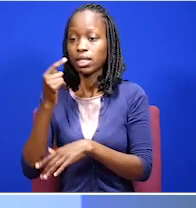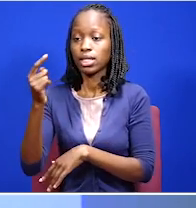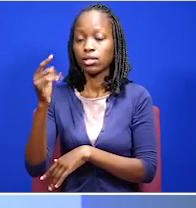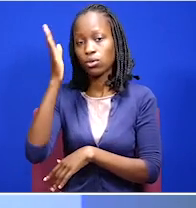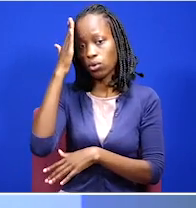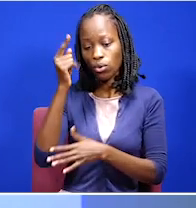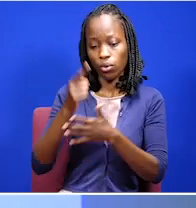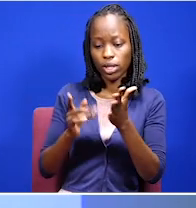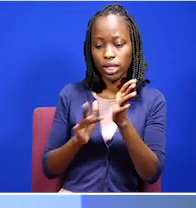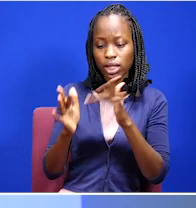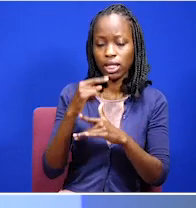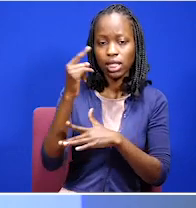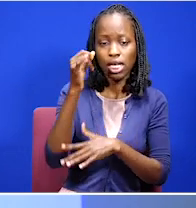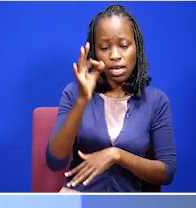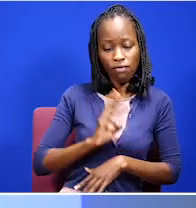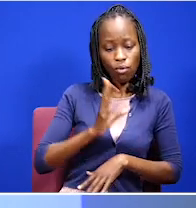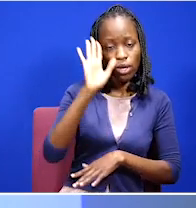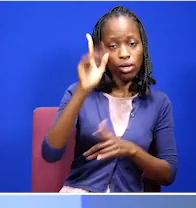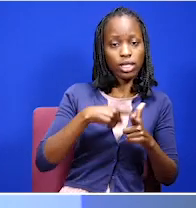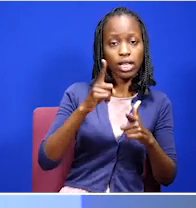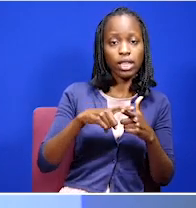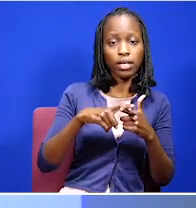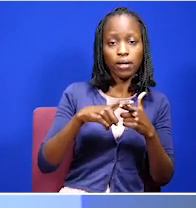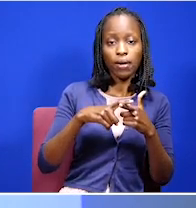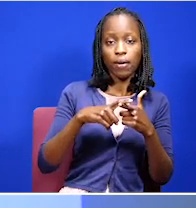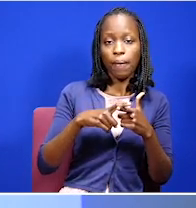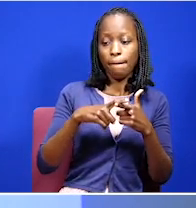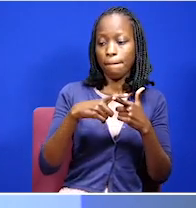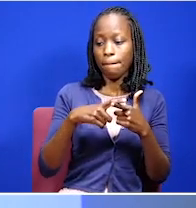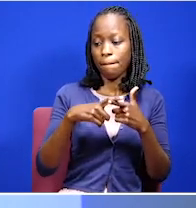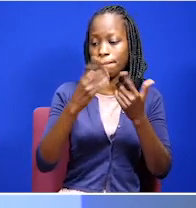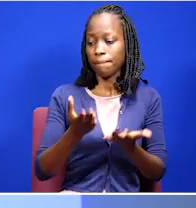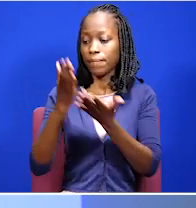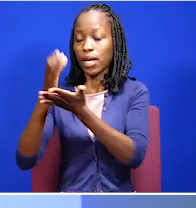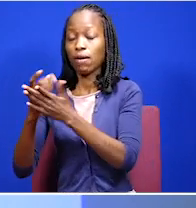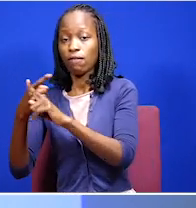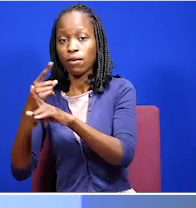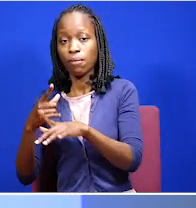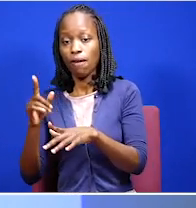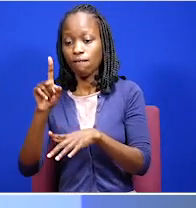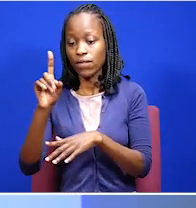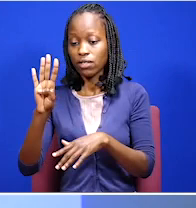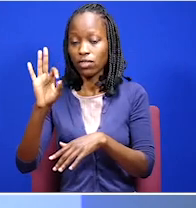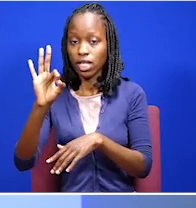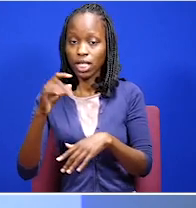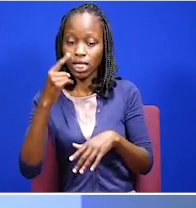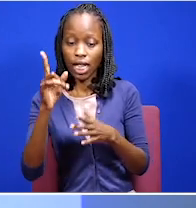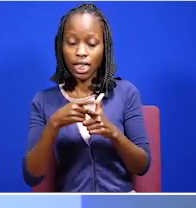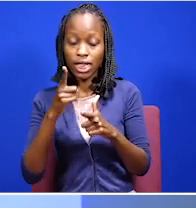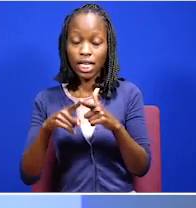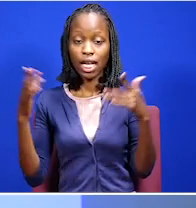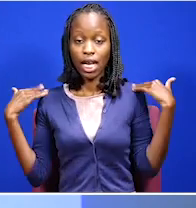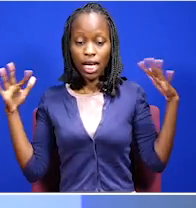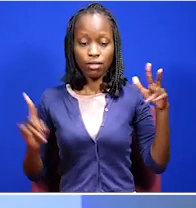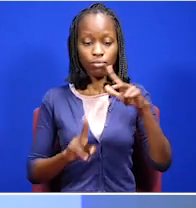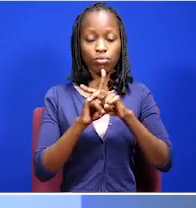prayed, saying, and we know what he said, if it is your will, take this cup away from me. Verse 43 says, then